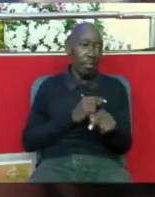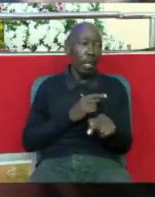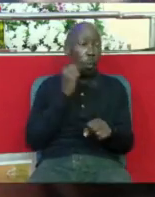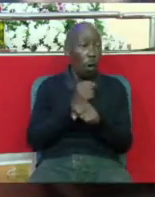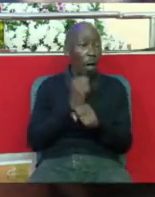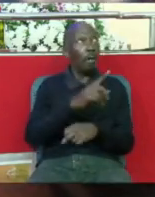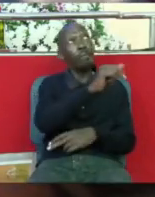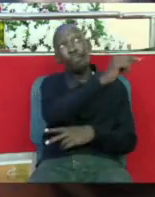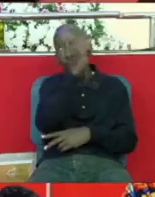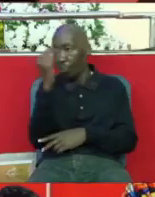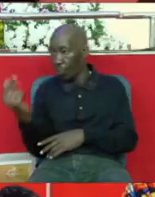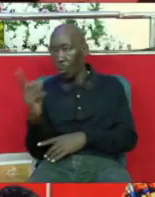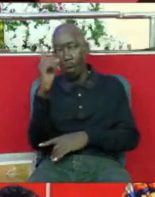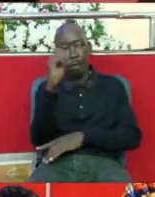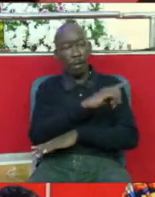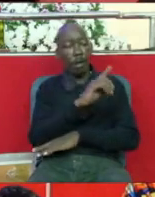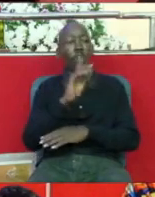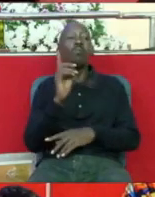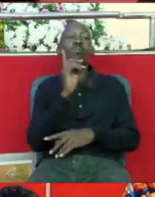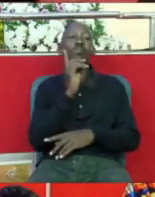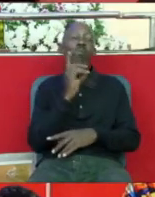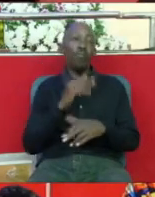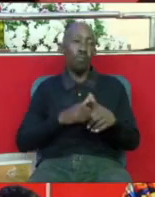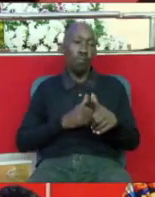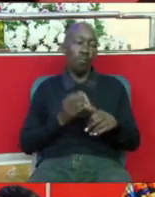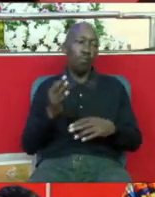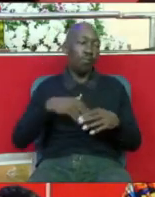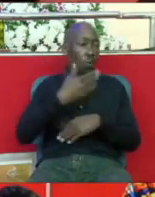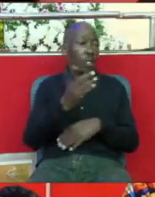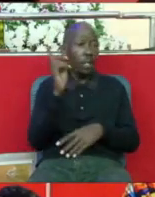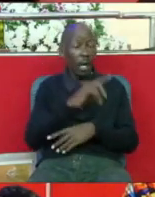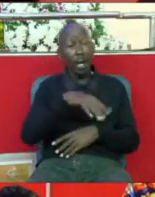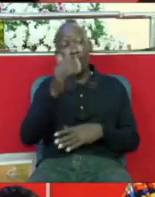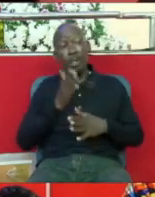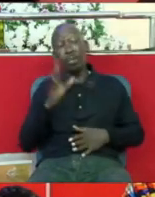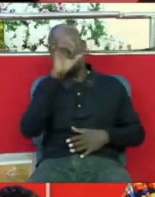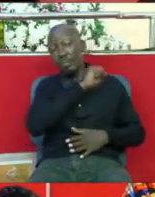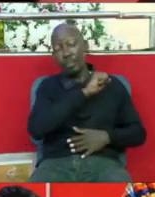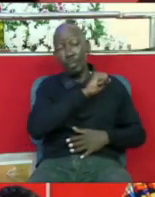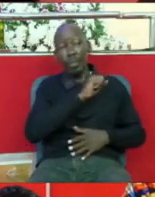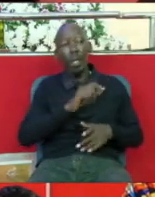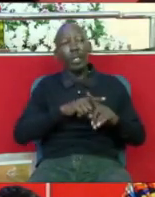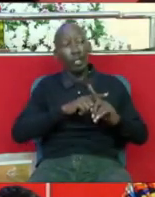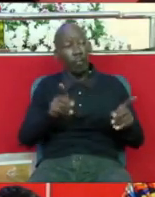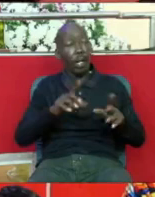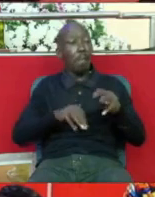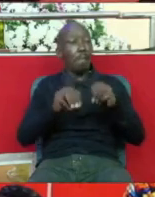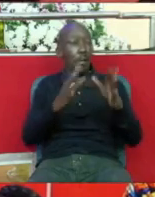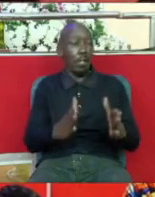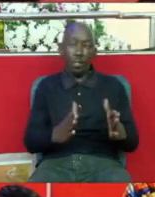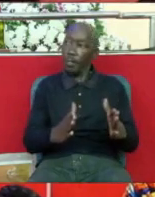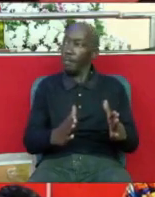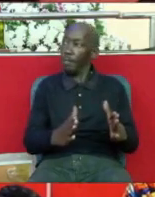Na angefanya kazi siku nzima. The following day, siku iliyofuatia, someone else would not show up. Mtu mwingine angekuja. A different manager. Mkurugenzi